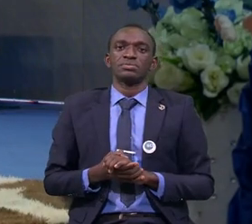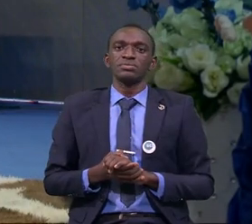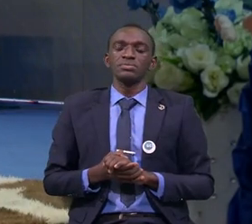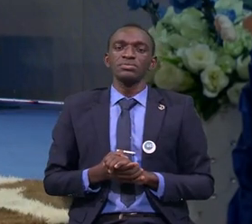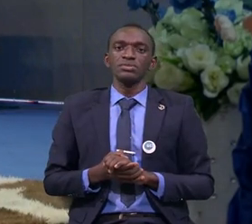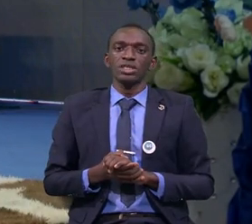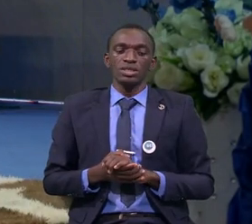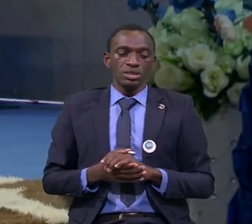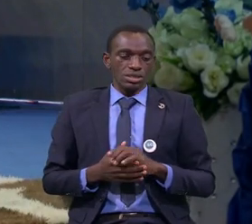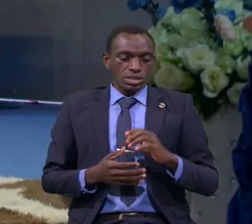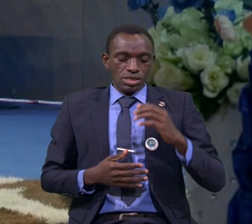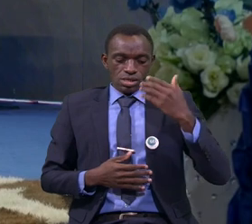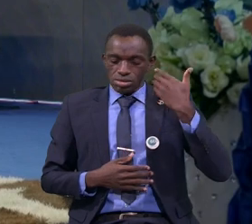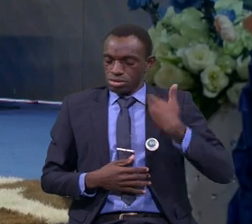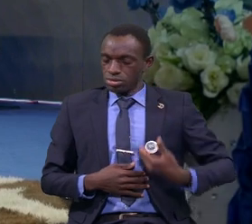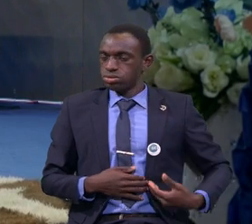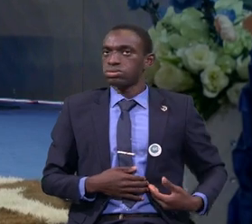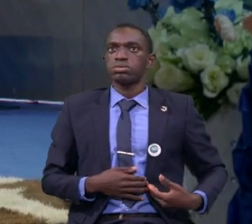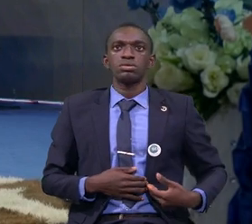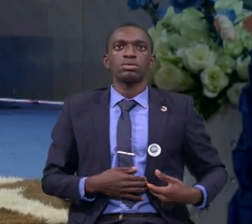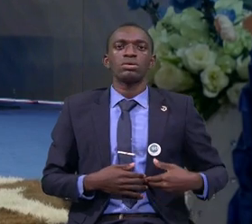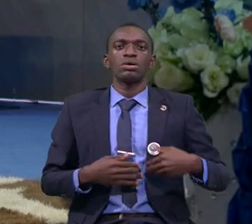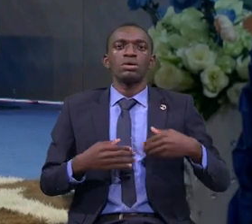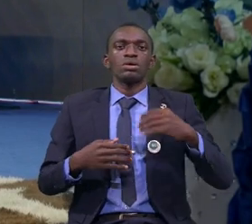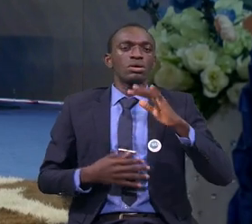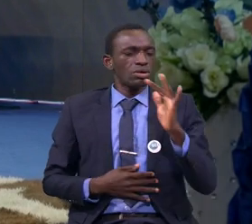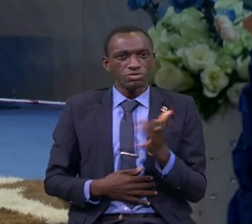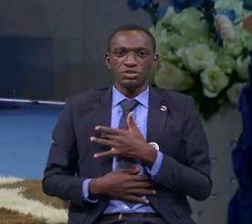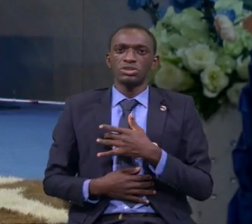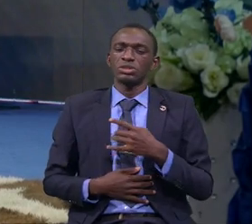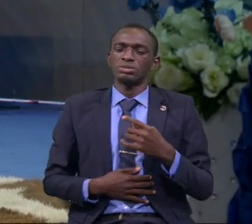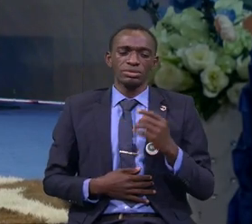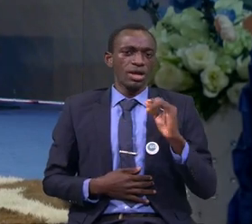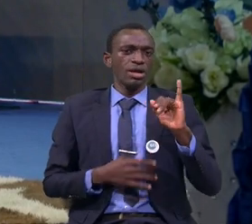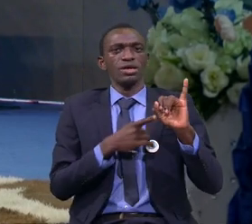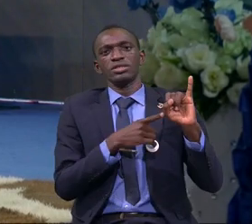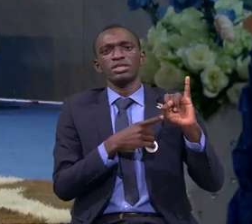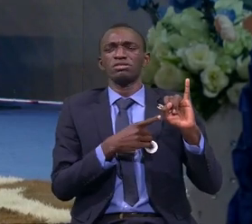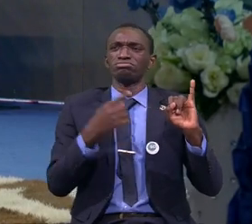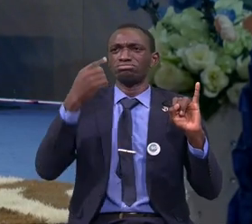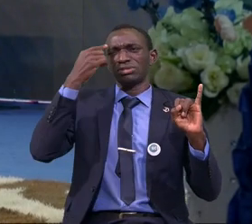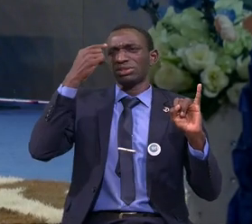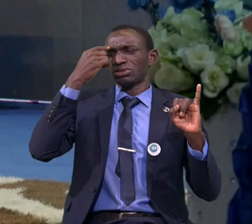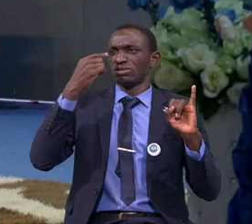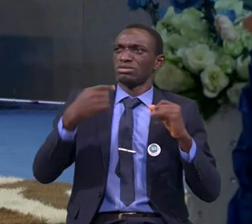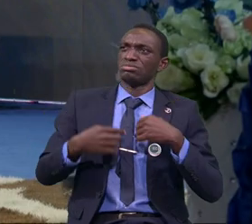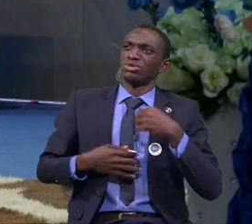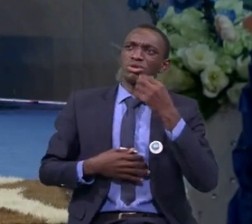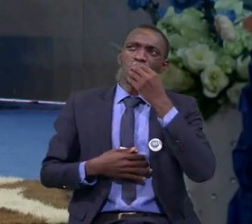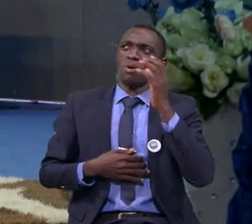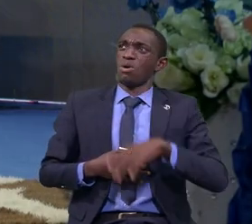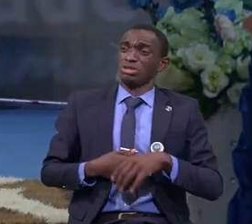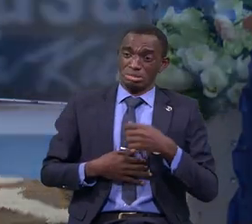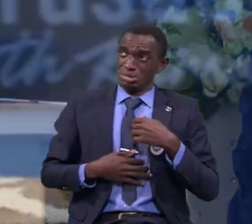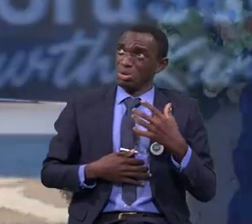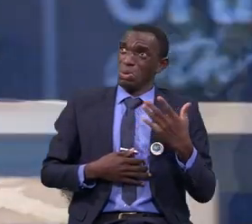He came under conviction. Il a été convaincu. He said, woe is me. Il a if I'm going to get to heaven